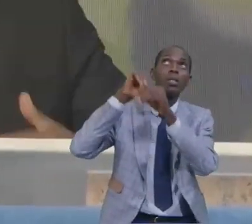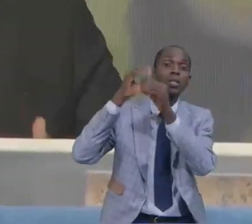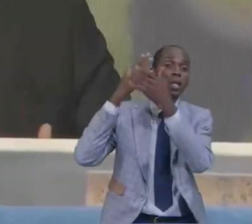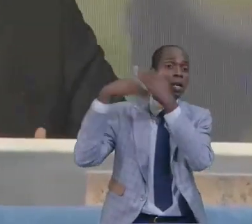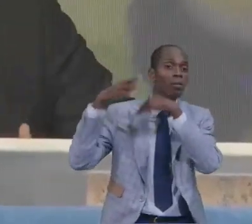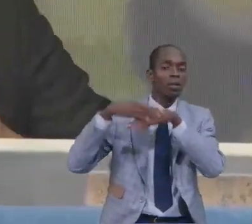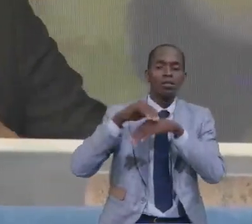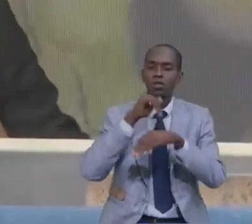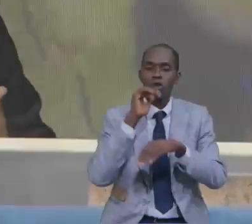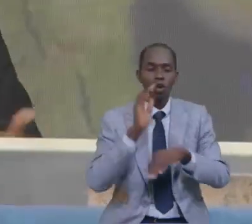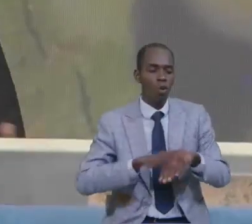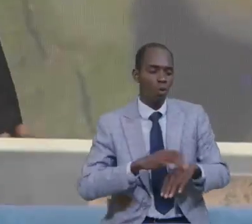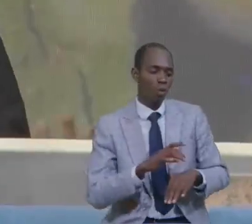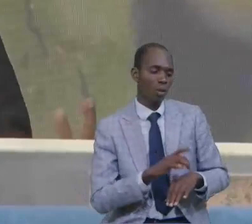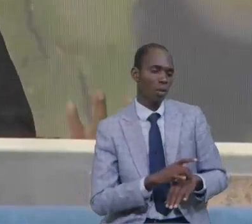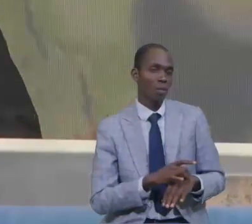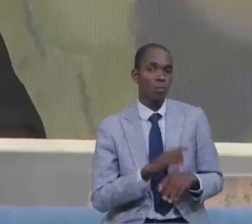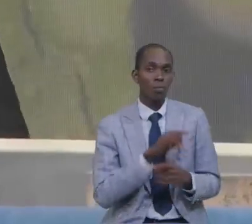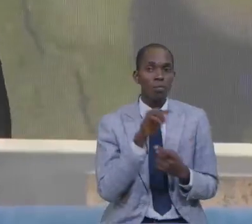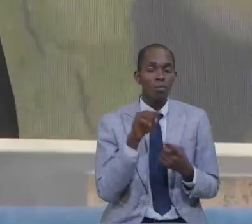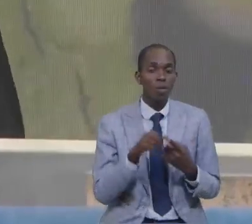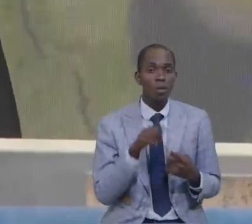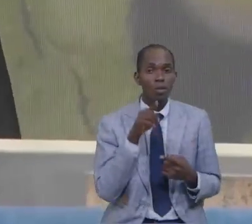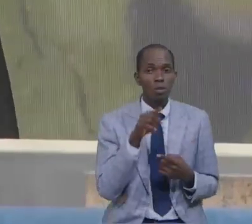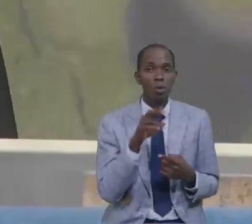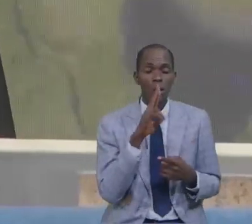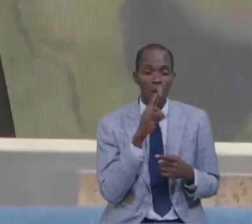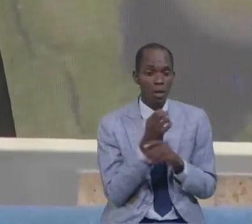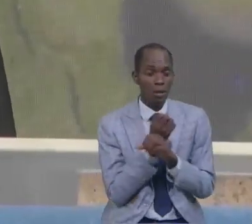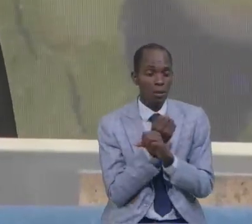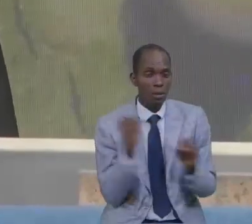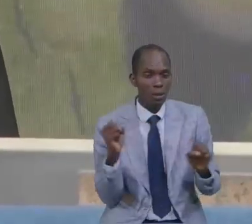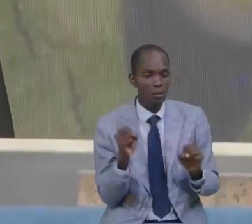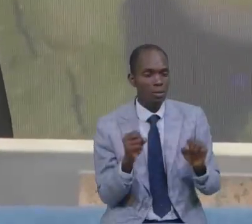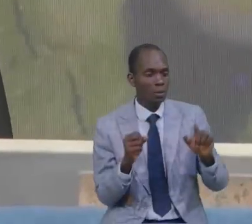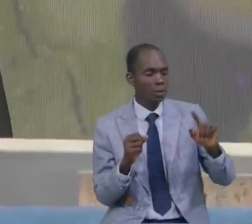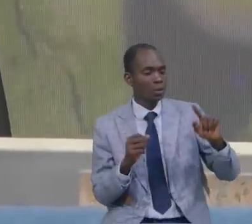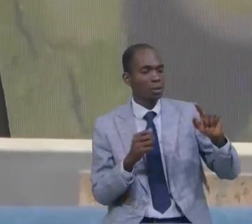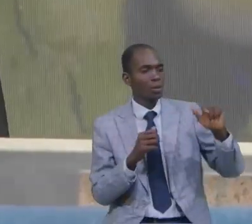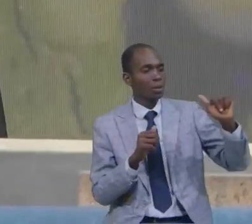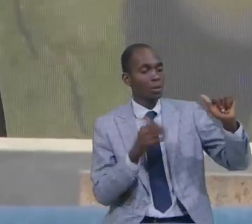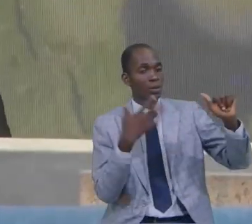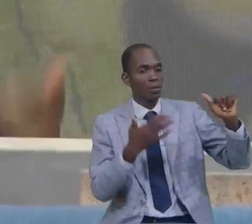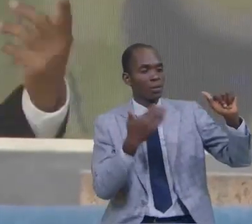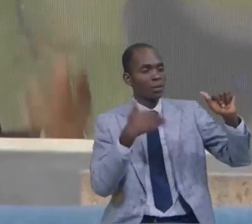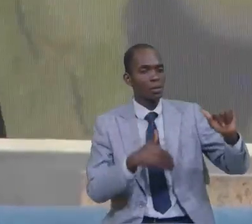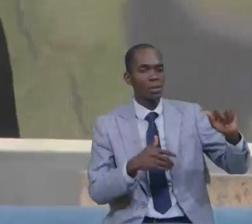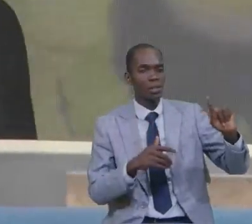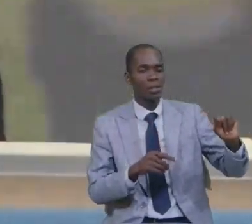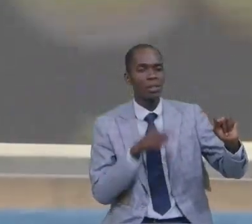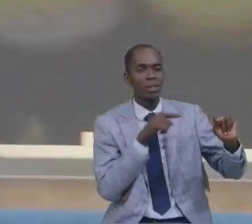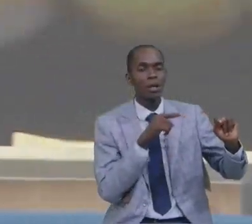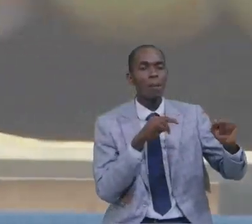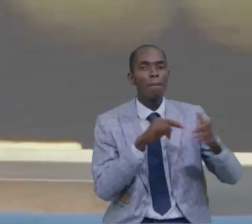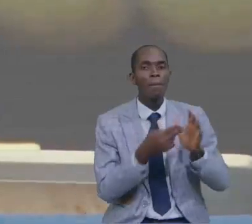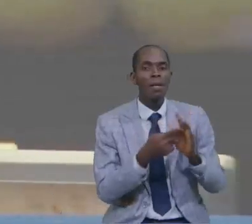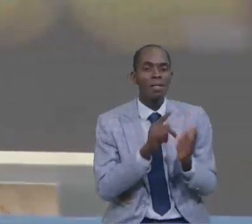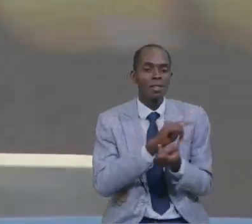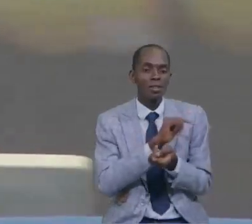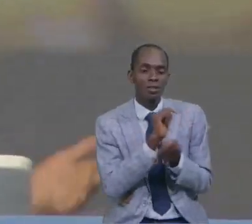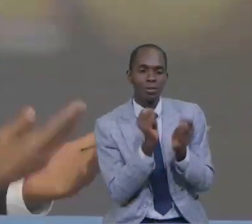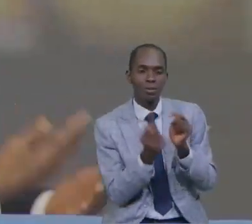transformation, born out of gratitude. Transformation, born out